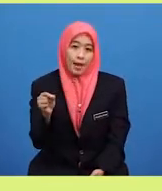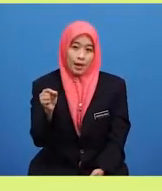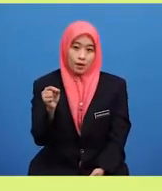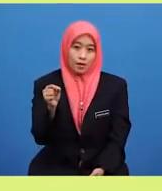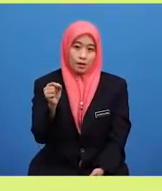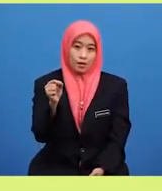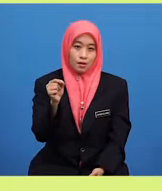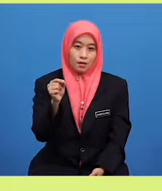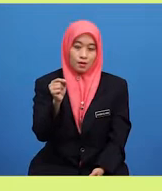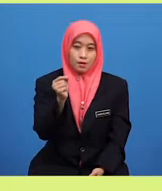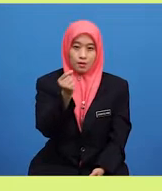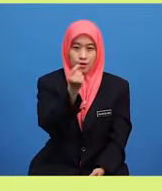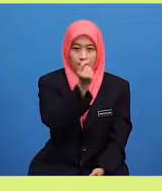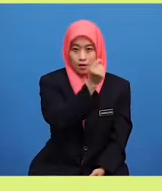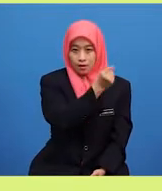pencil,